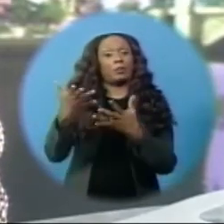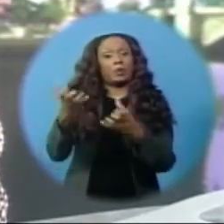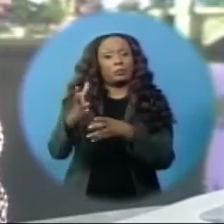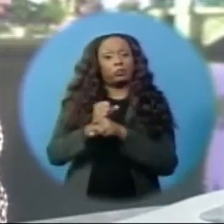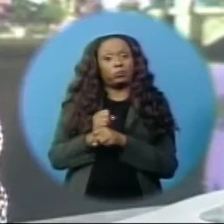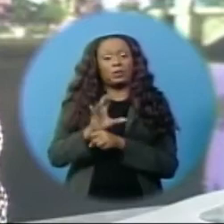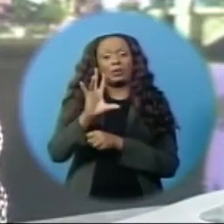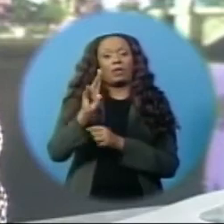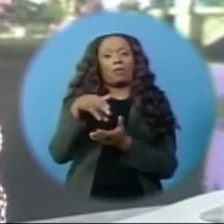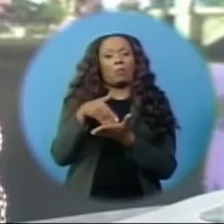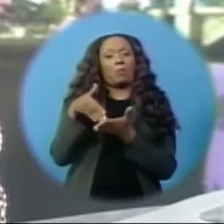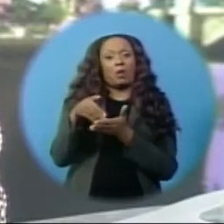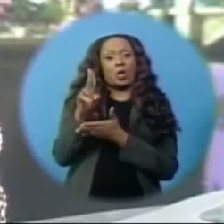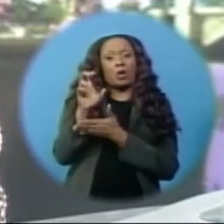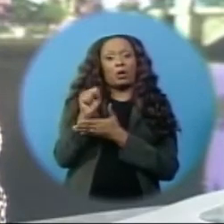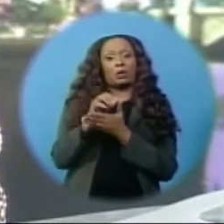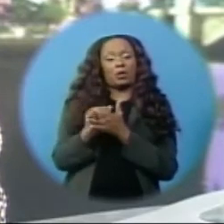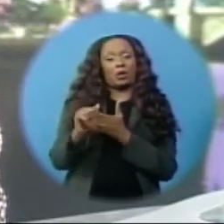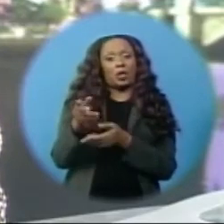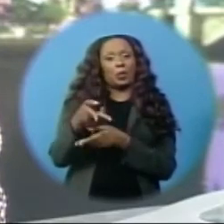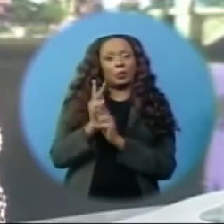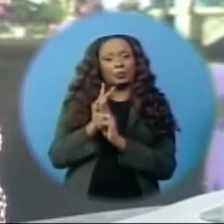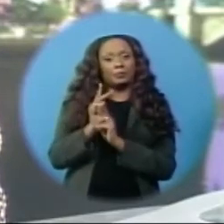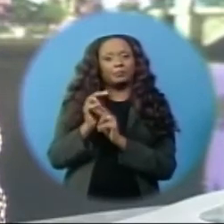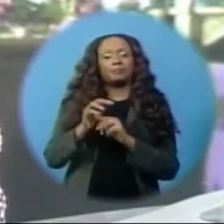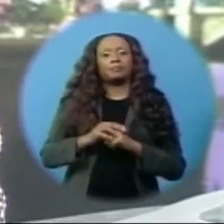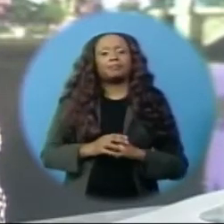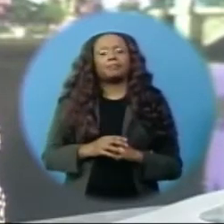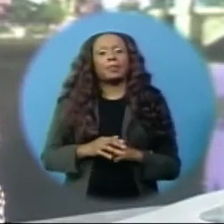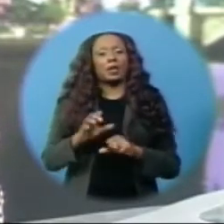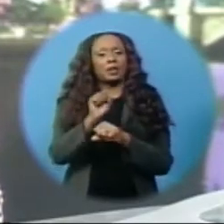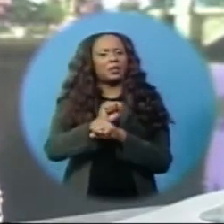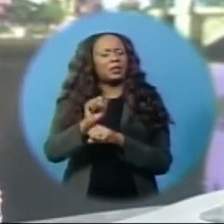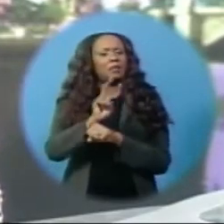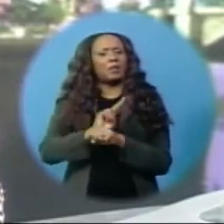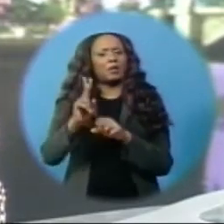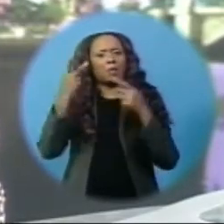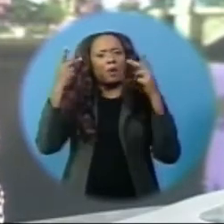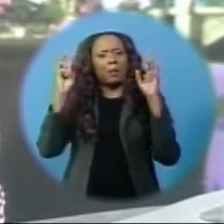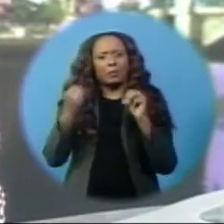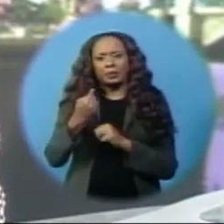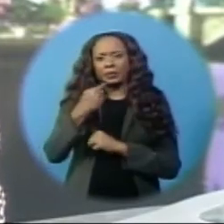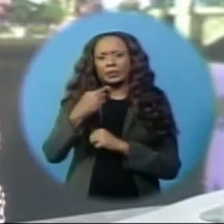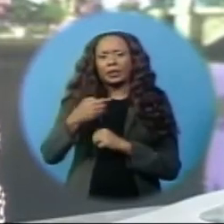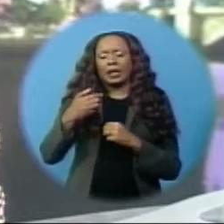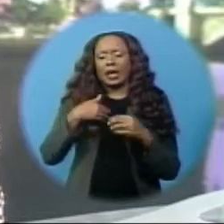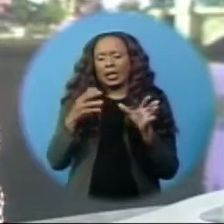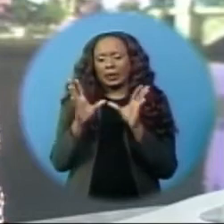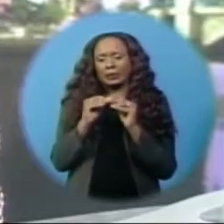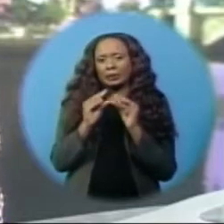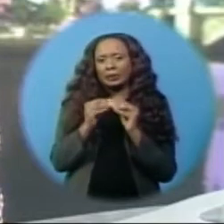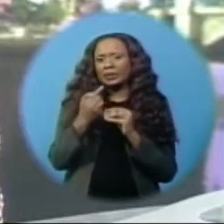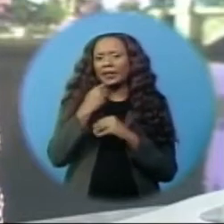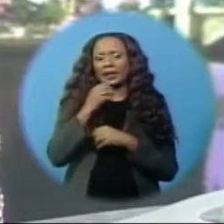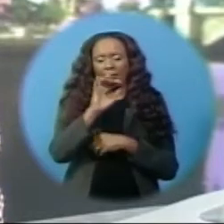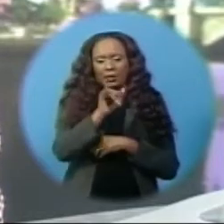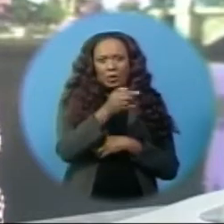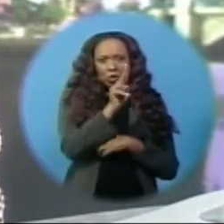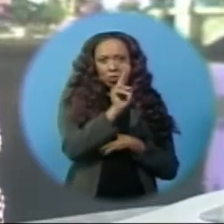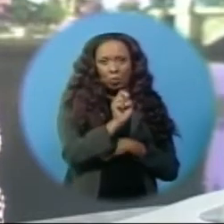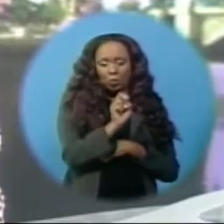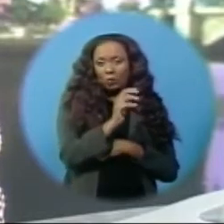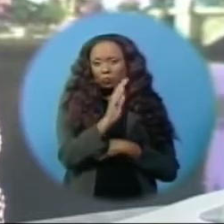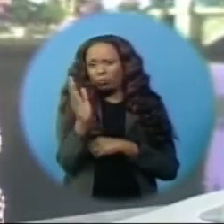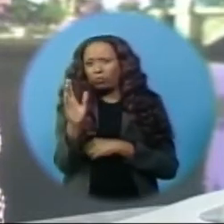Dr. Ralph Gonsalves of St. Vincent and the Grenadines told a press conference earlier this week that between June and September, Liat